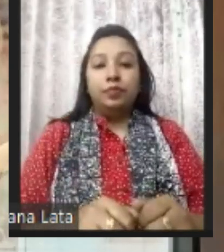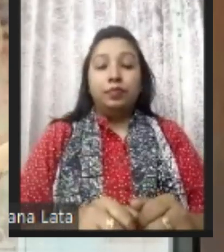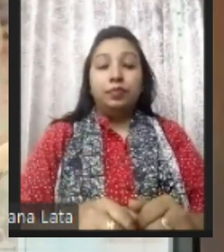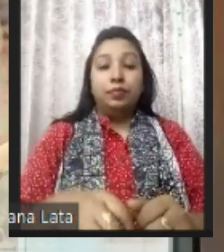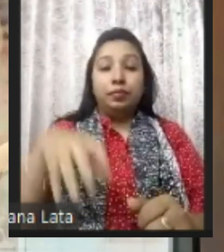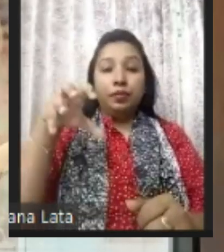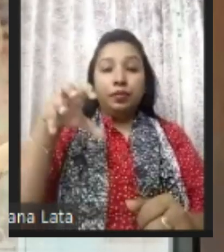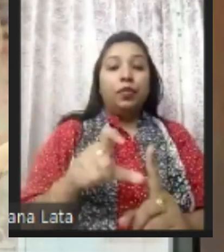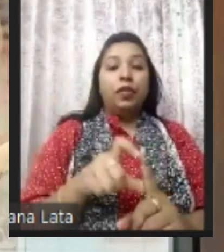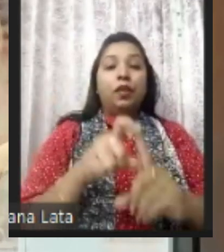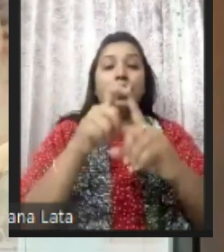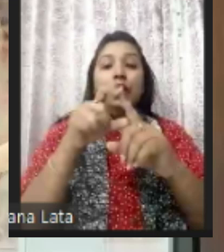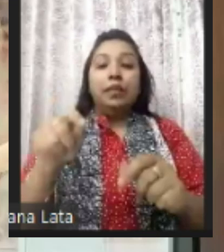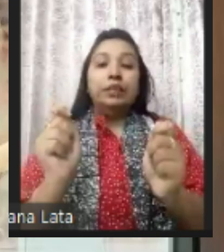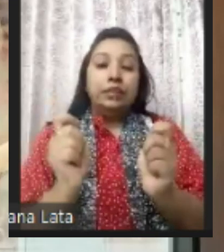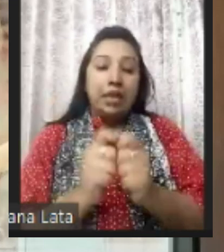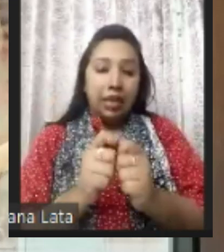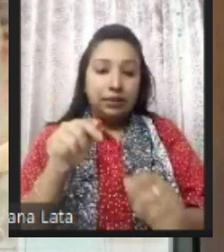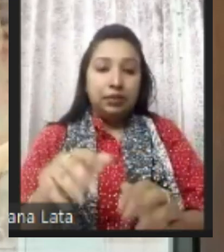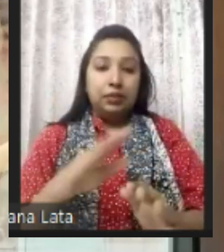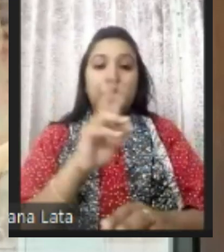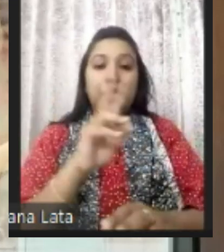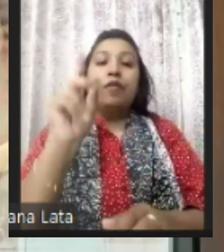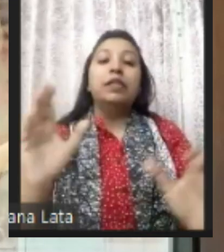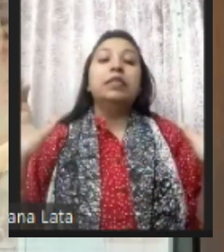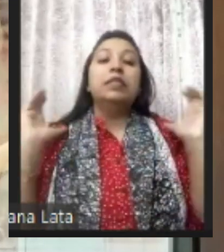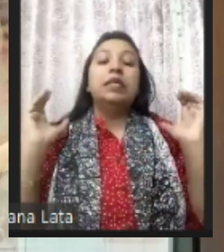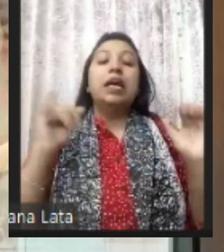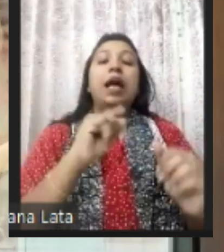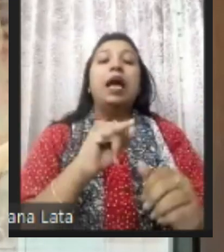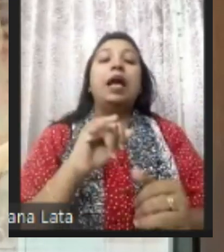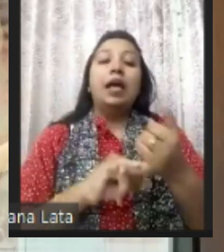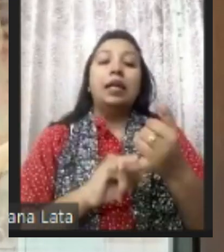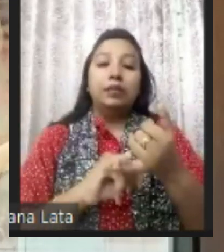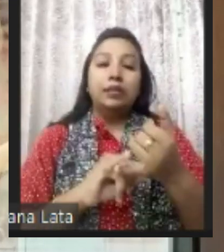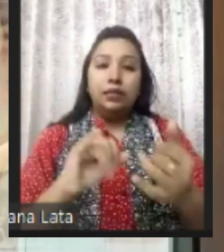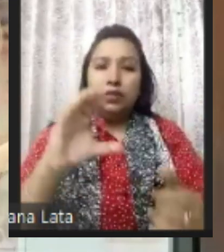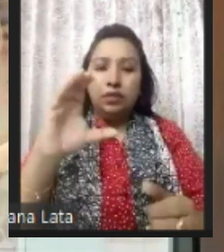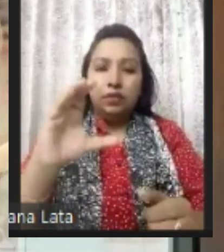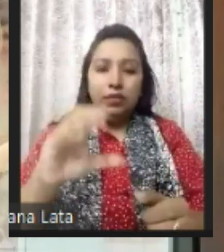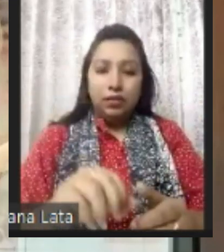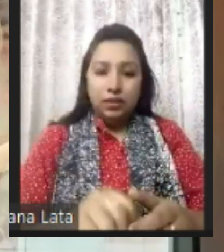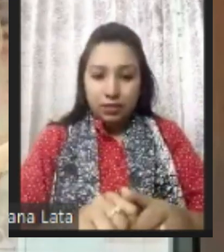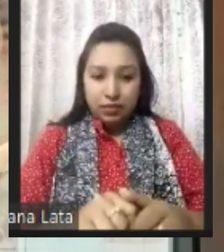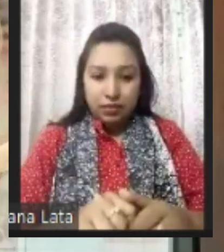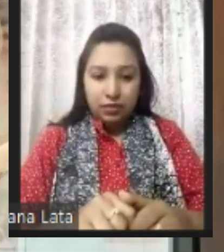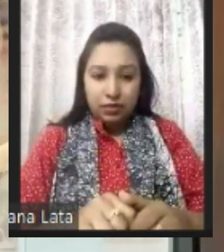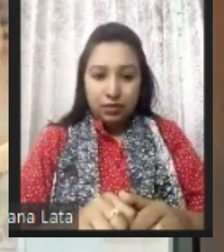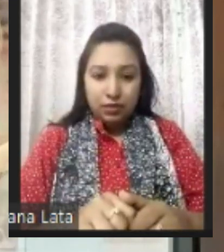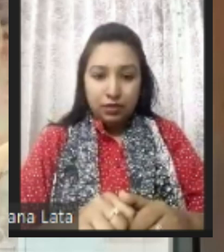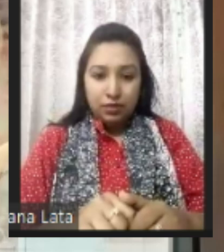G3 ICT, and vice chair of ISOC, accessibility standing group. And the first, we